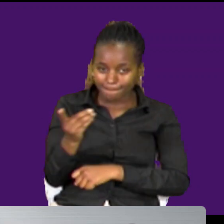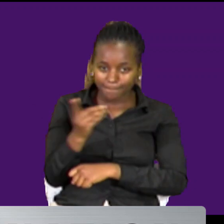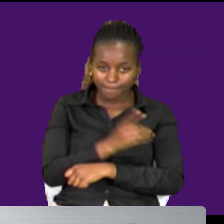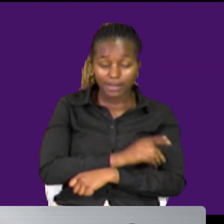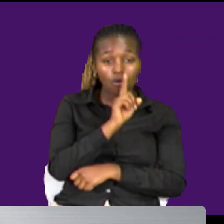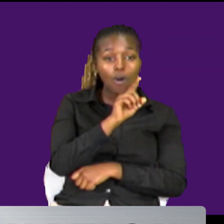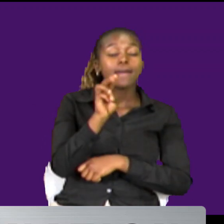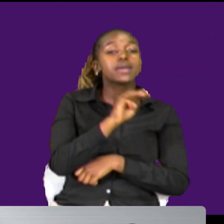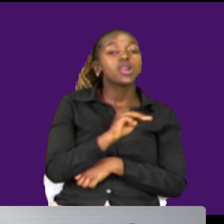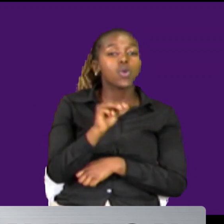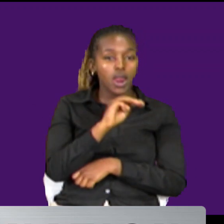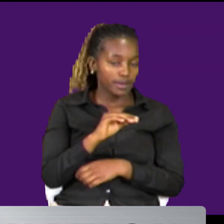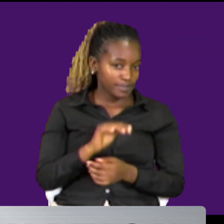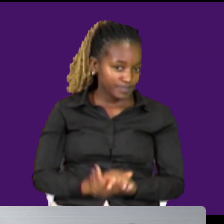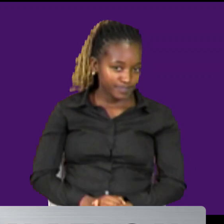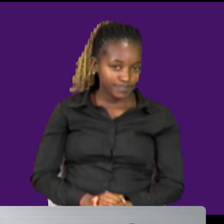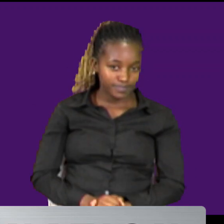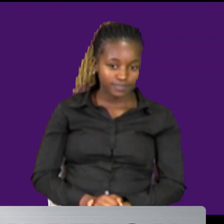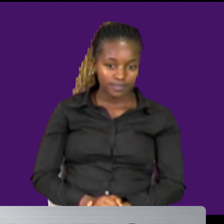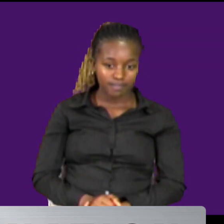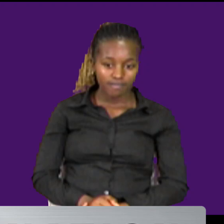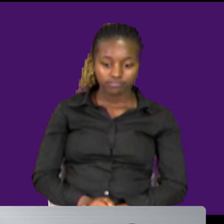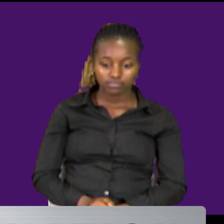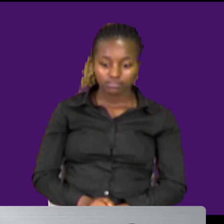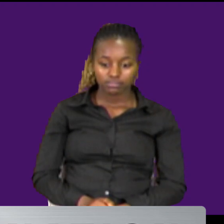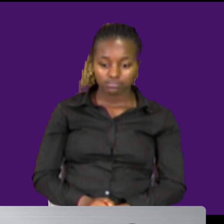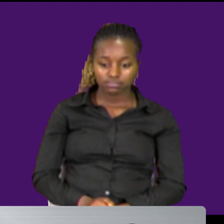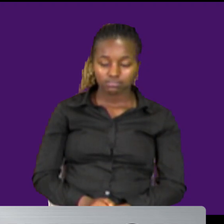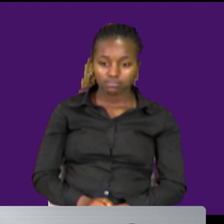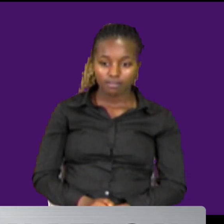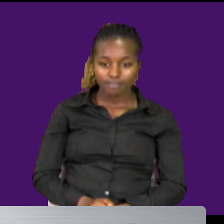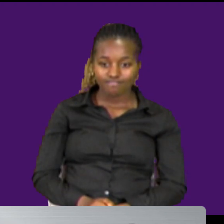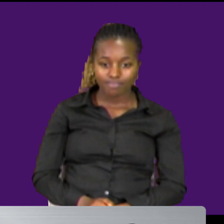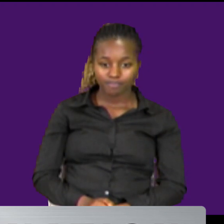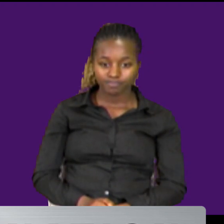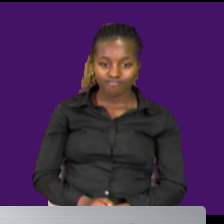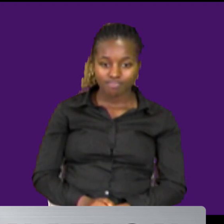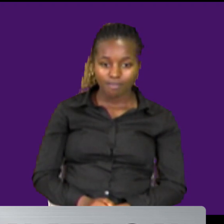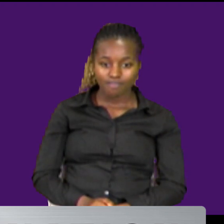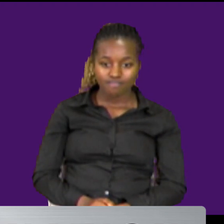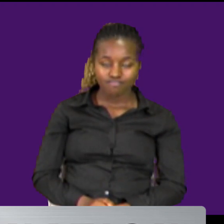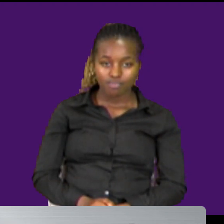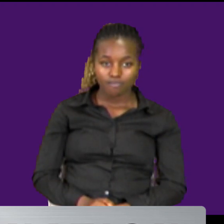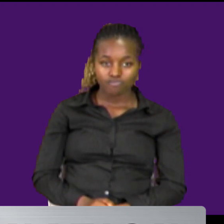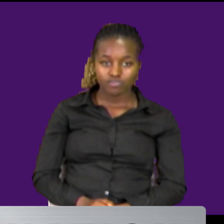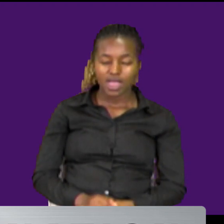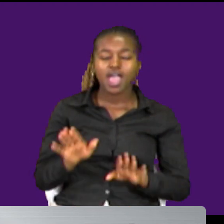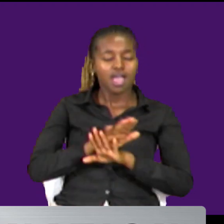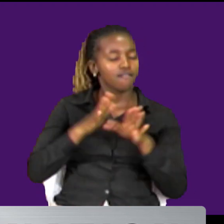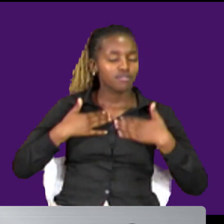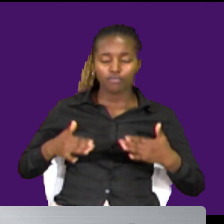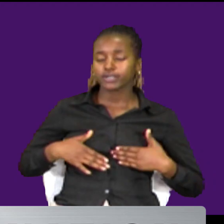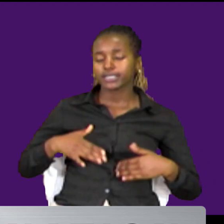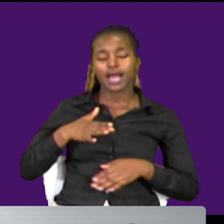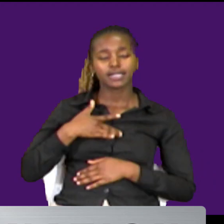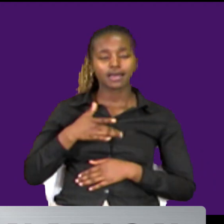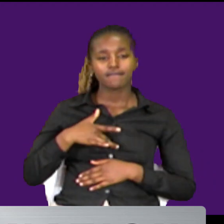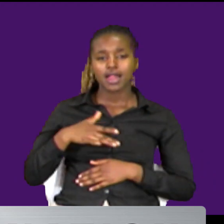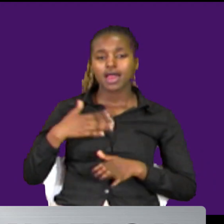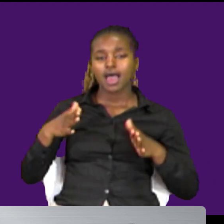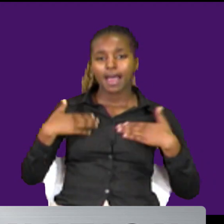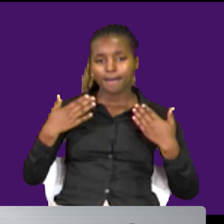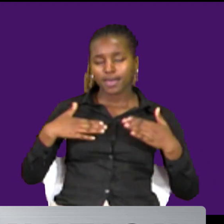pieces of chapati. Okay. So I mean, that you expect that anybody would be very happy, isn't it? Especially the students